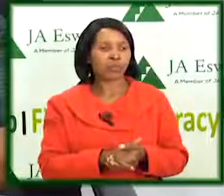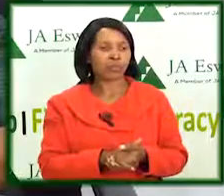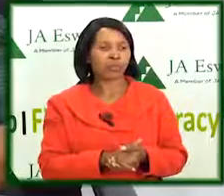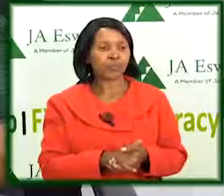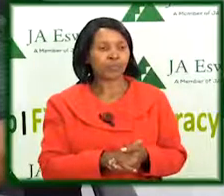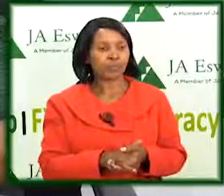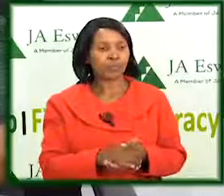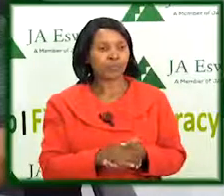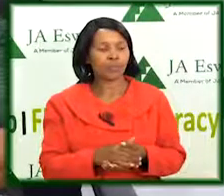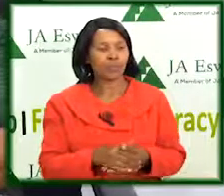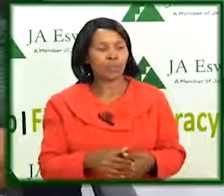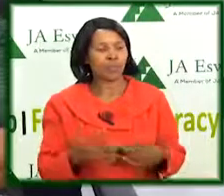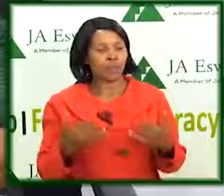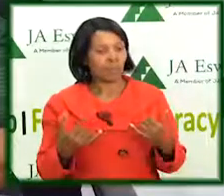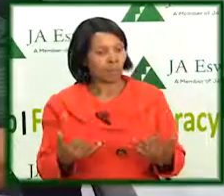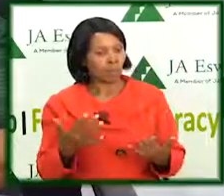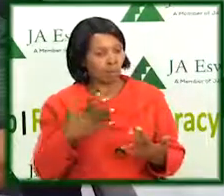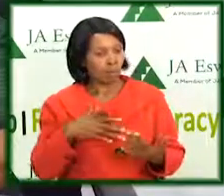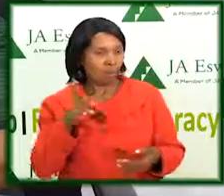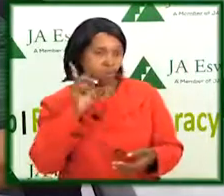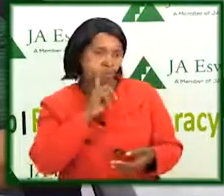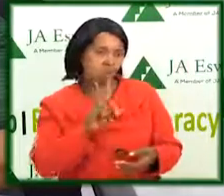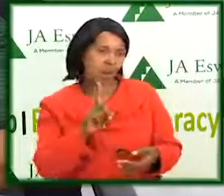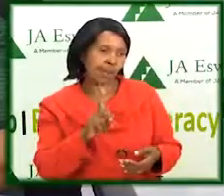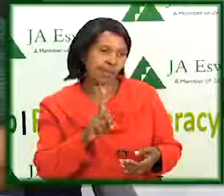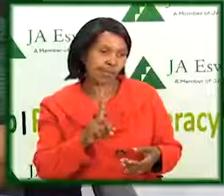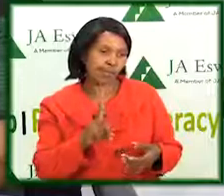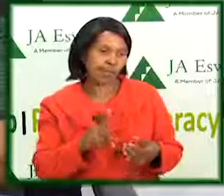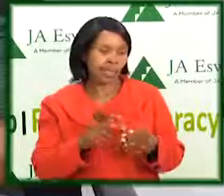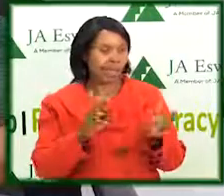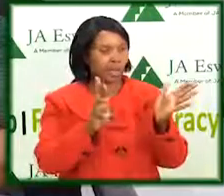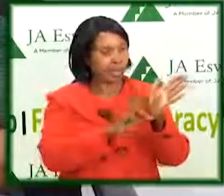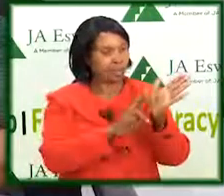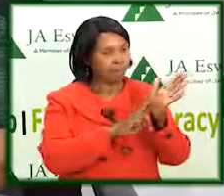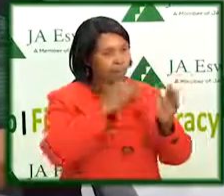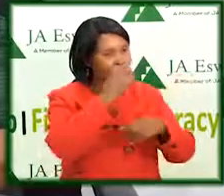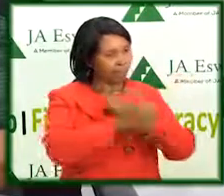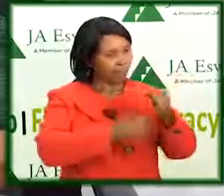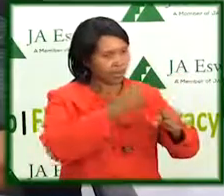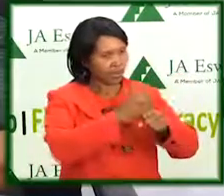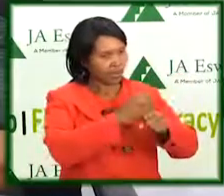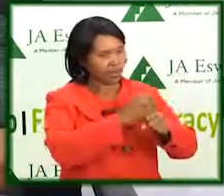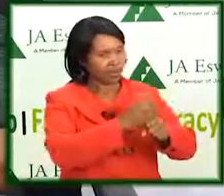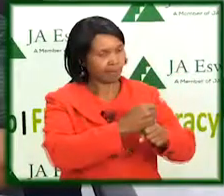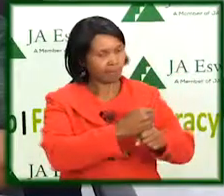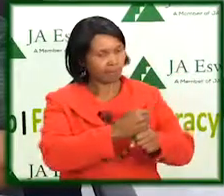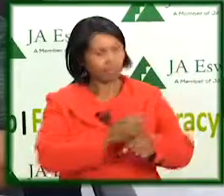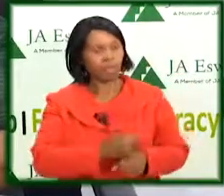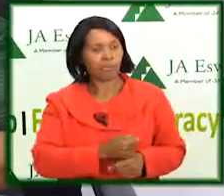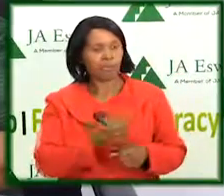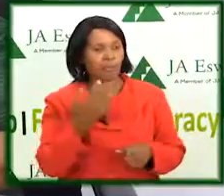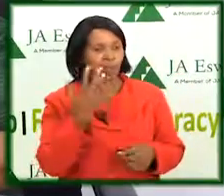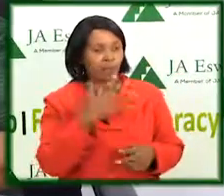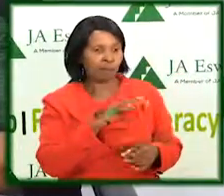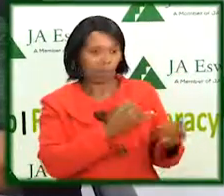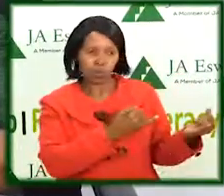So we are now going to be looking at the end of year report. And if you may recall, we did mention during the introduction of the J